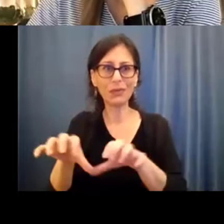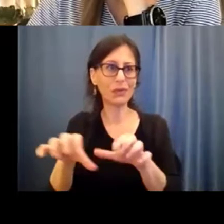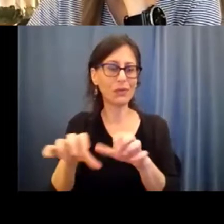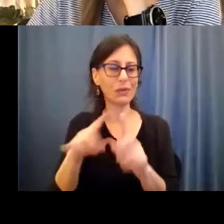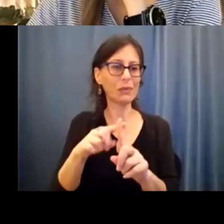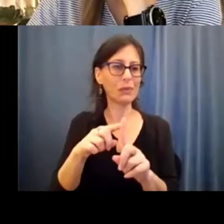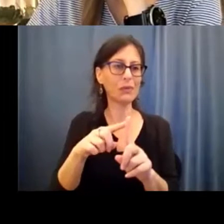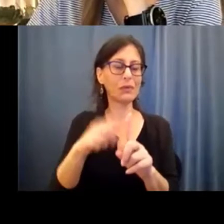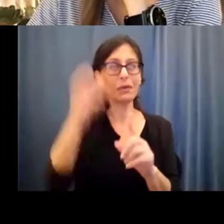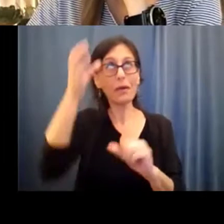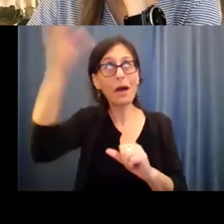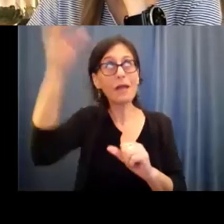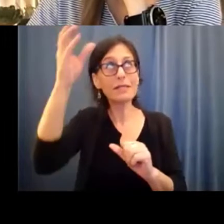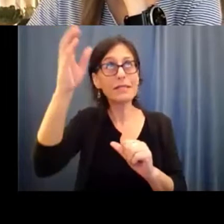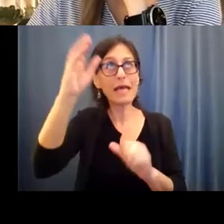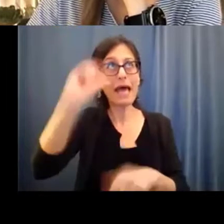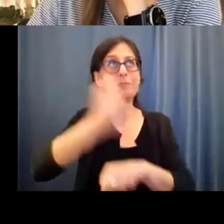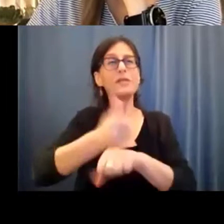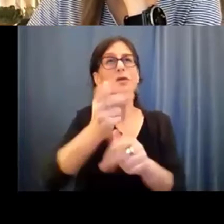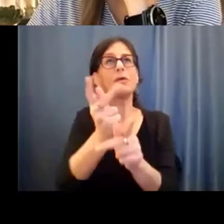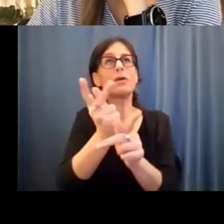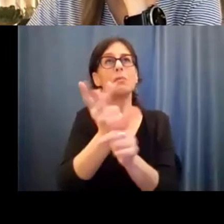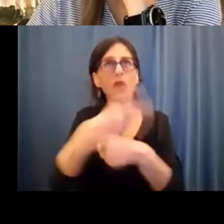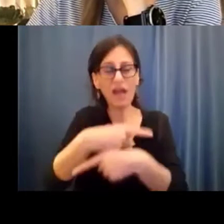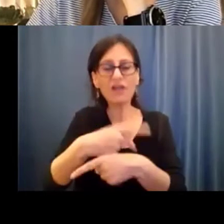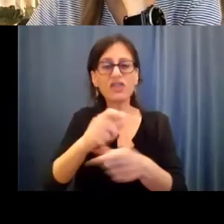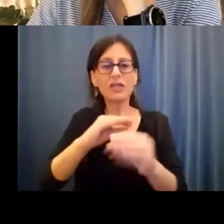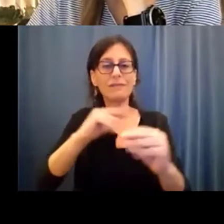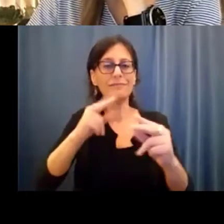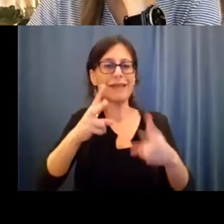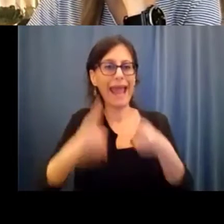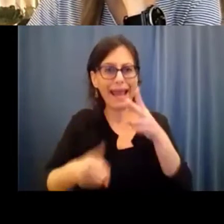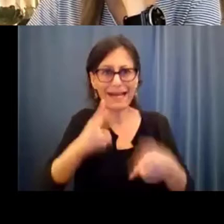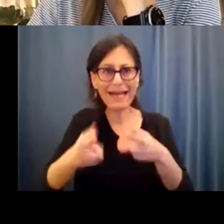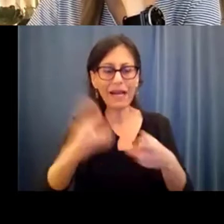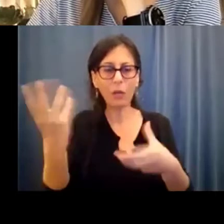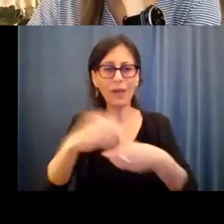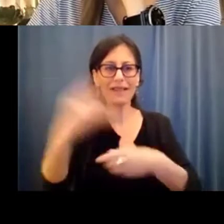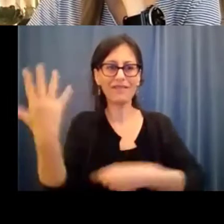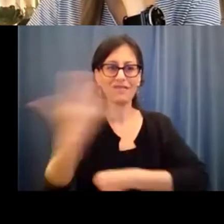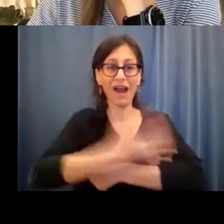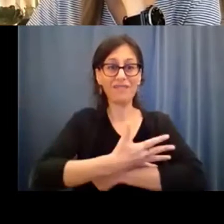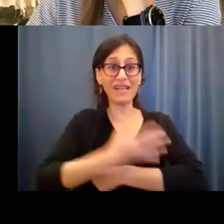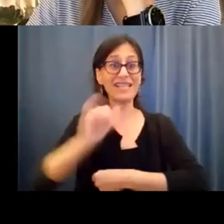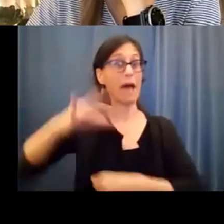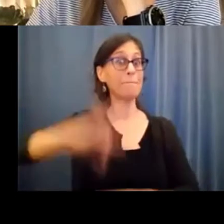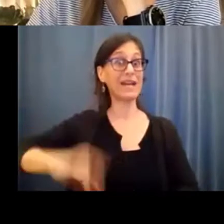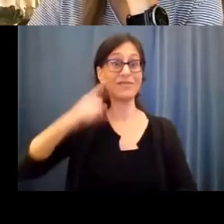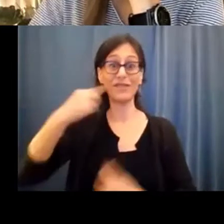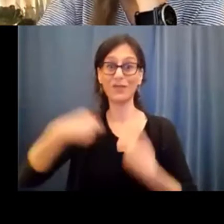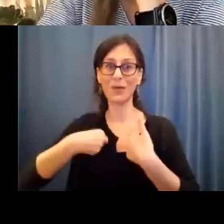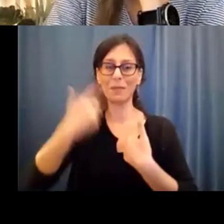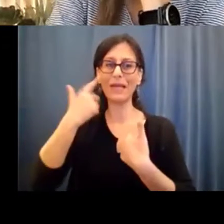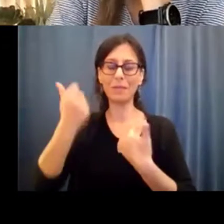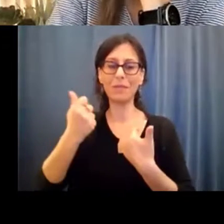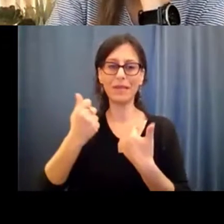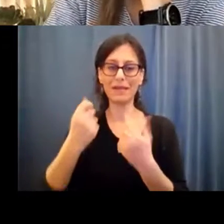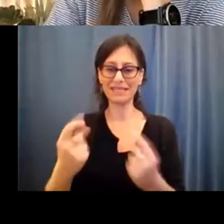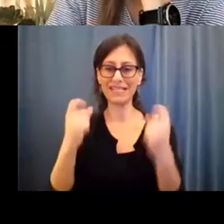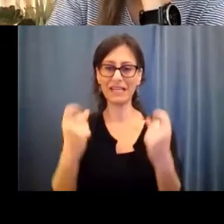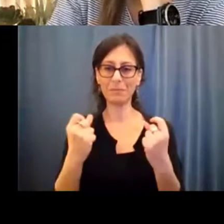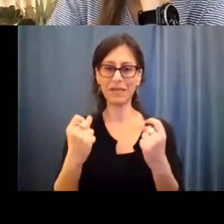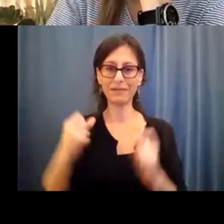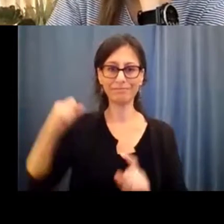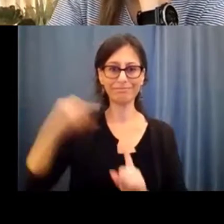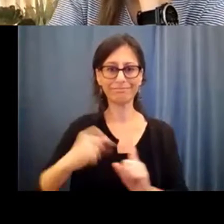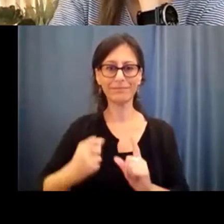from concept to production to editing in those 5 days. That actually was a huge advantage for me, because it actually inspired me to get off my